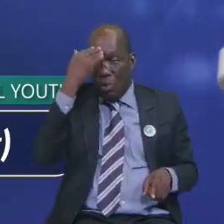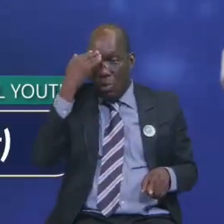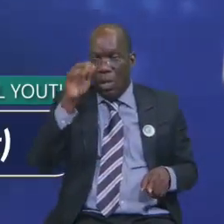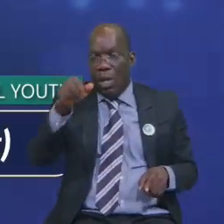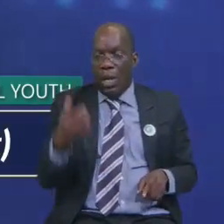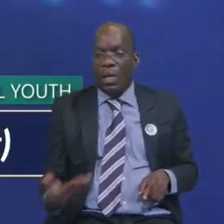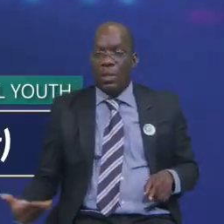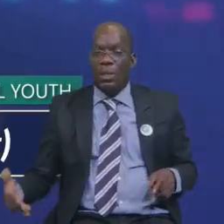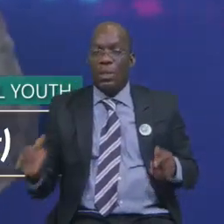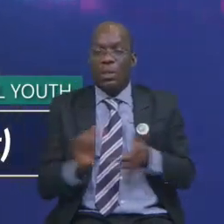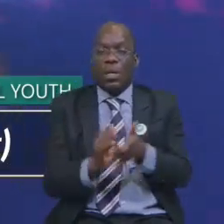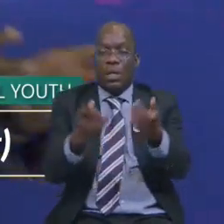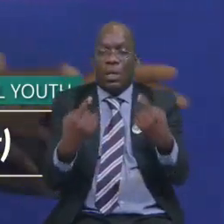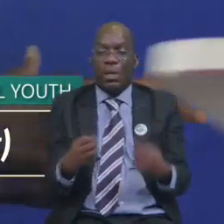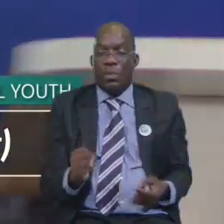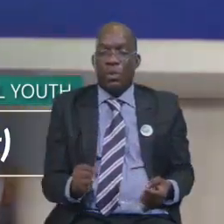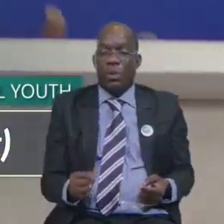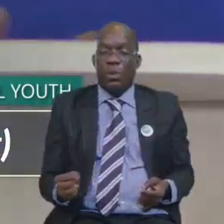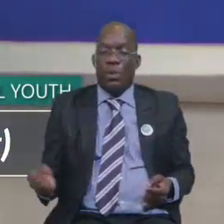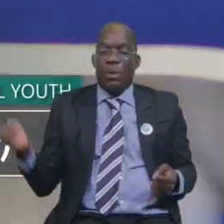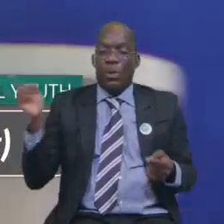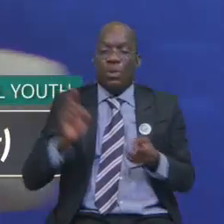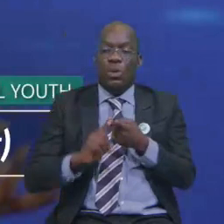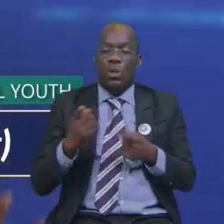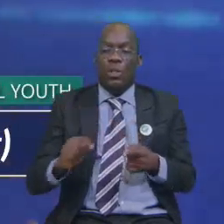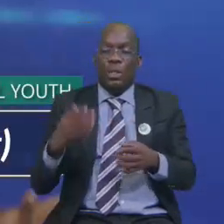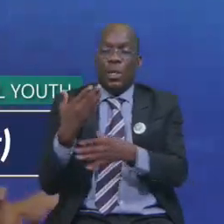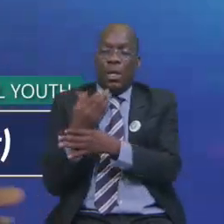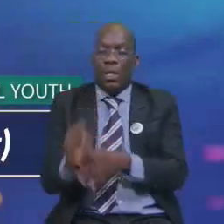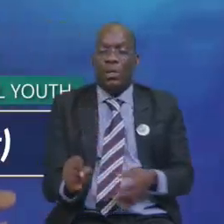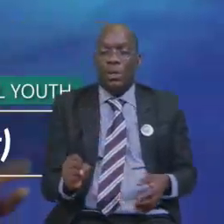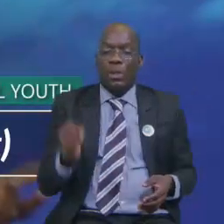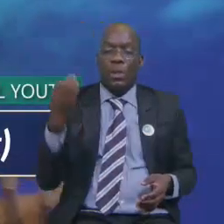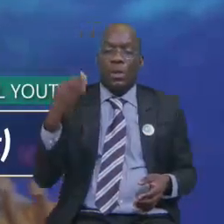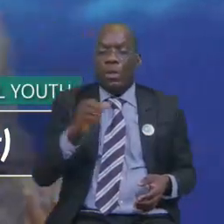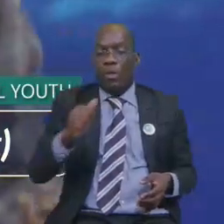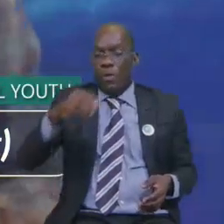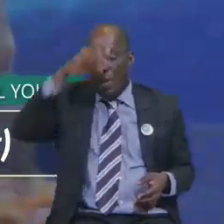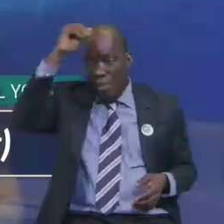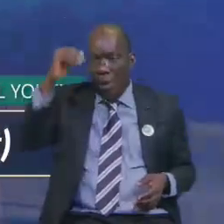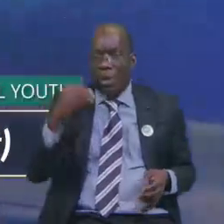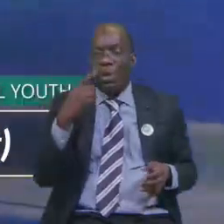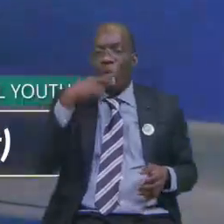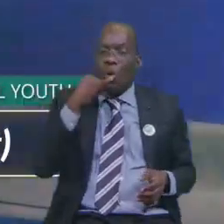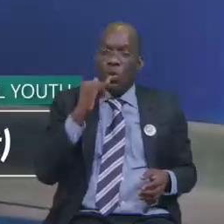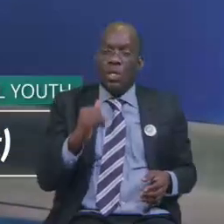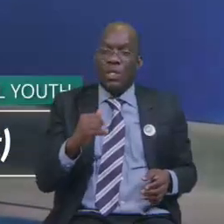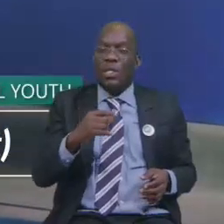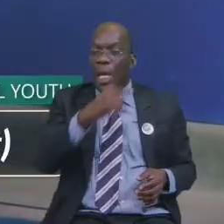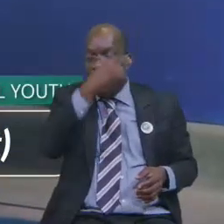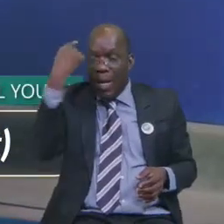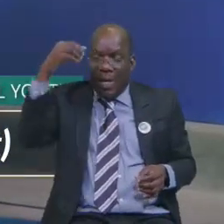that comes into the hand of a man who is black on the